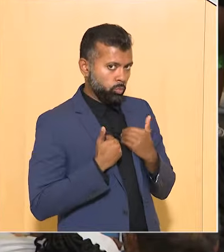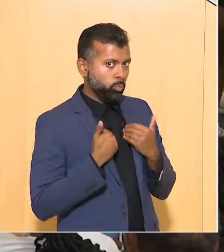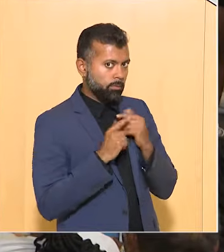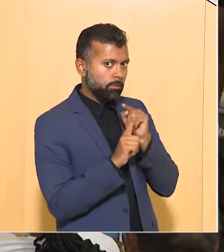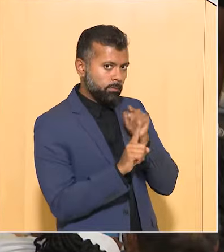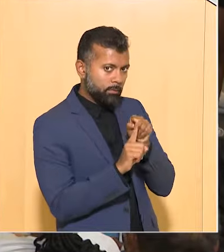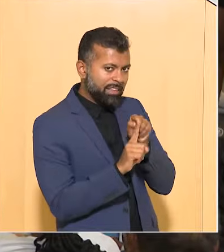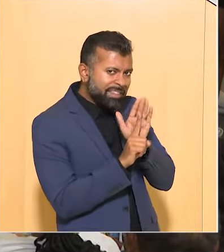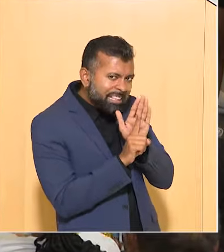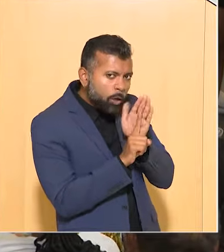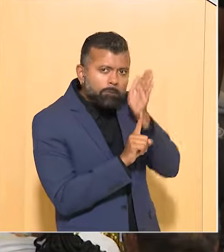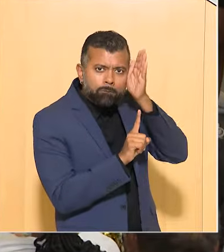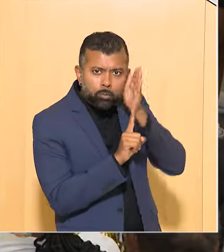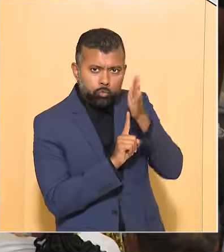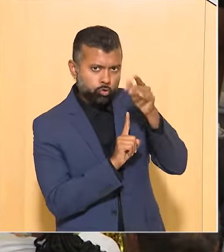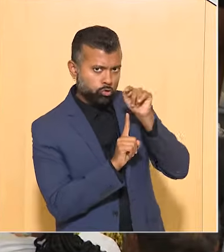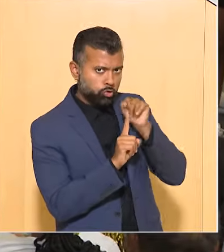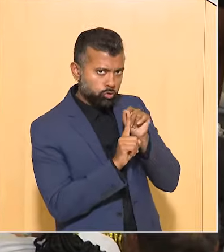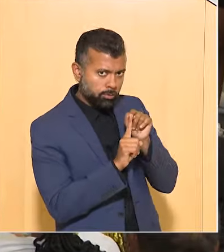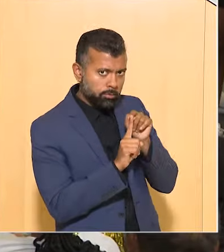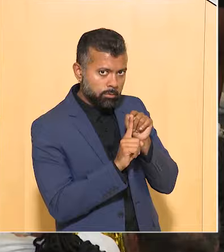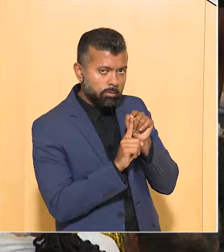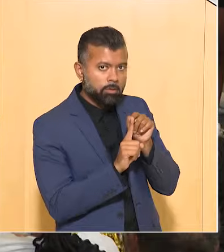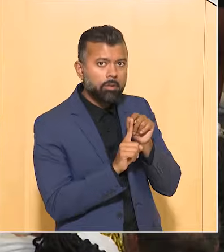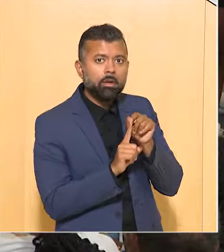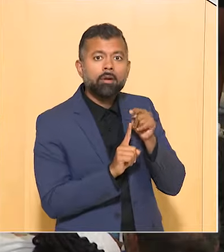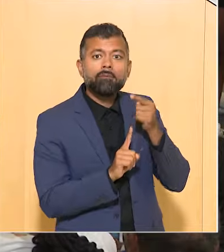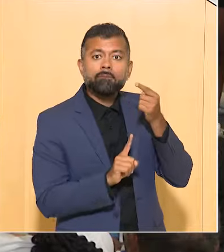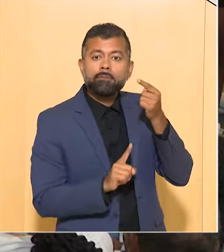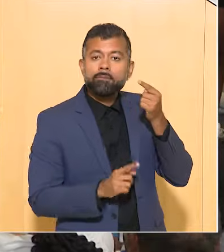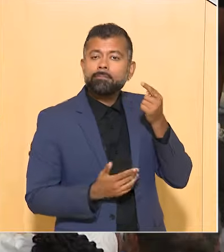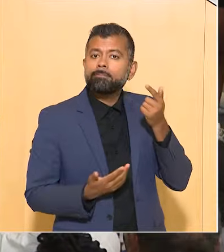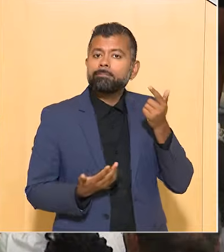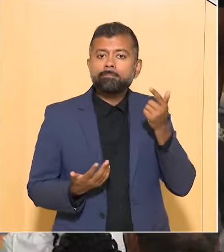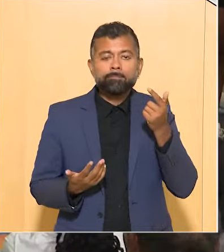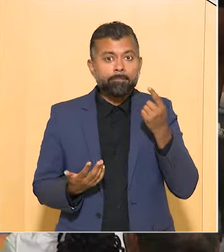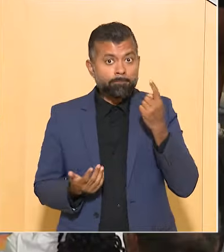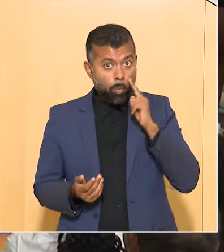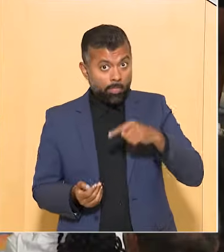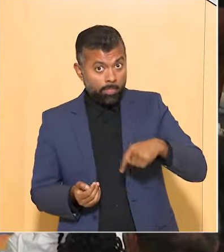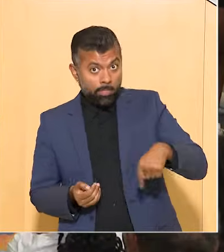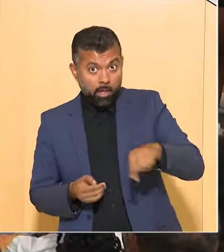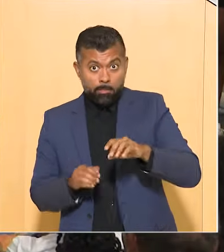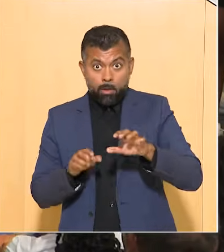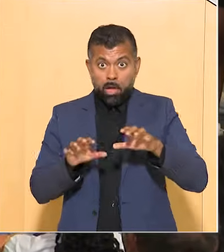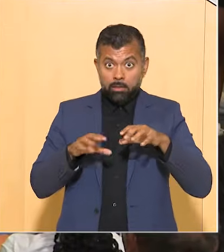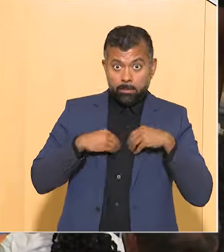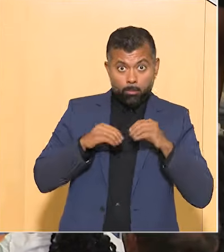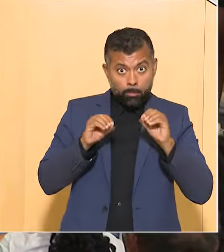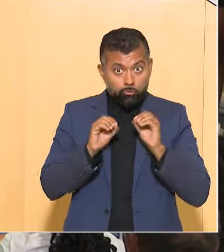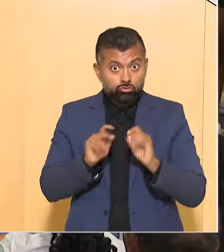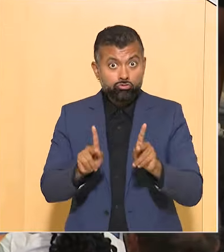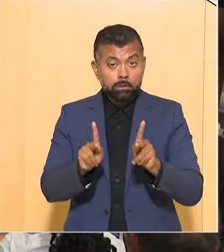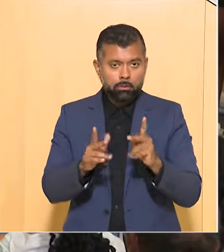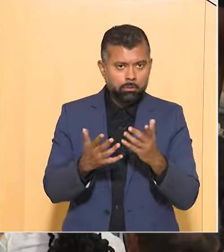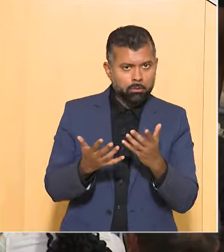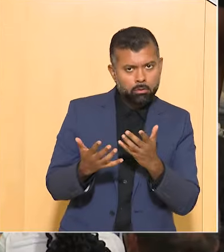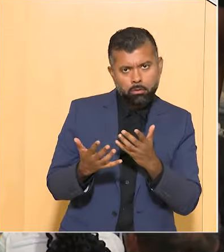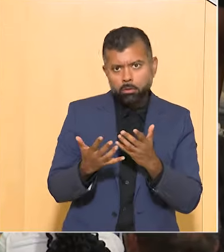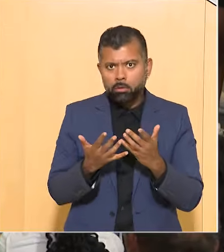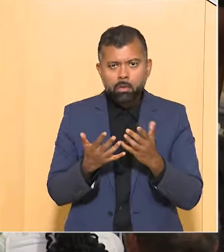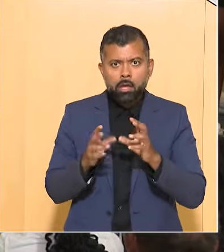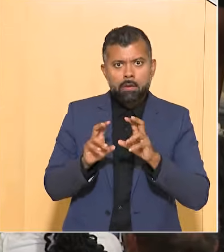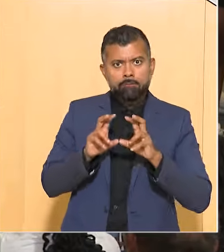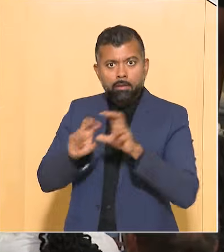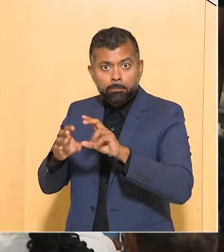their families, and their communities. MBSYEP continues to be one of the nation's most impactful locally funded youth